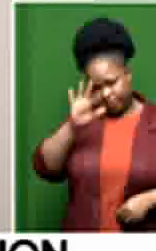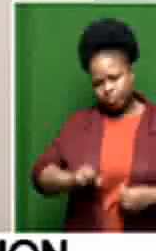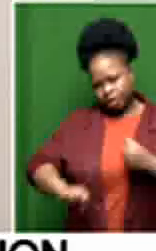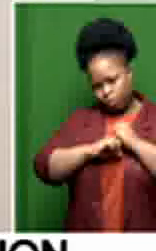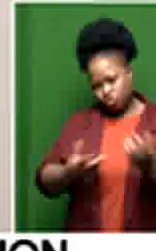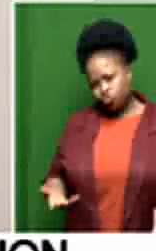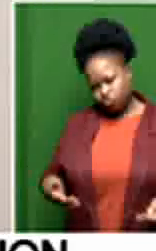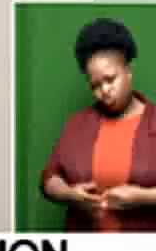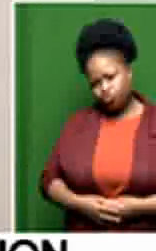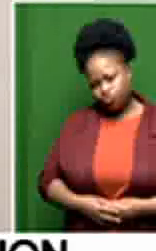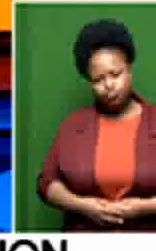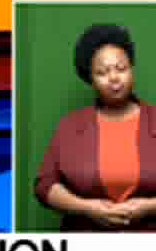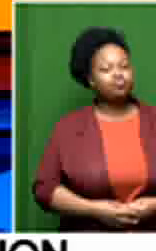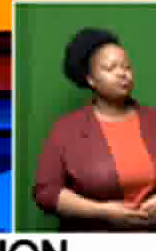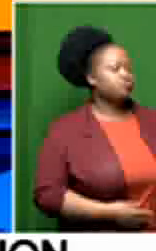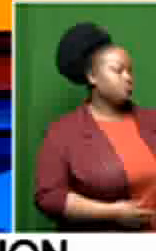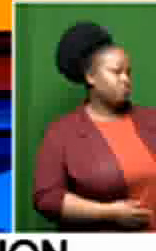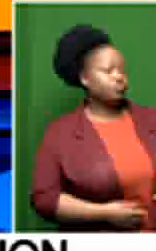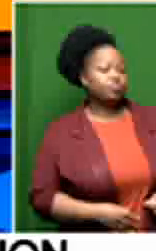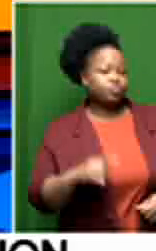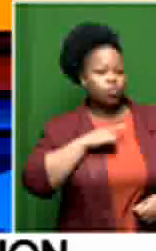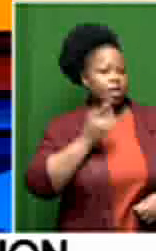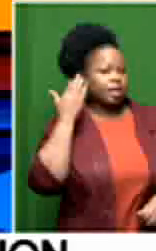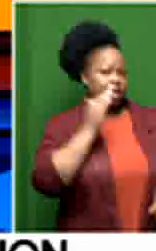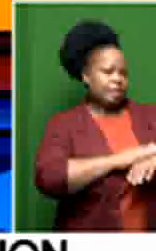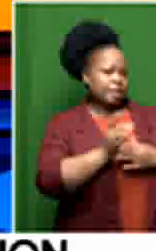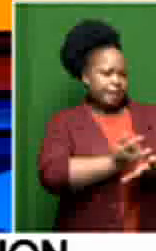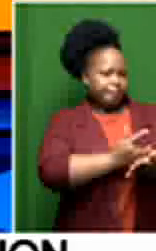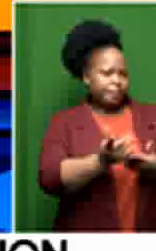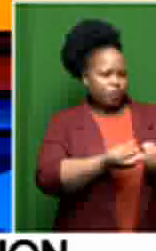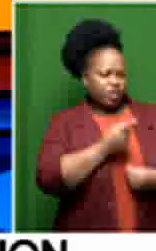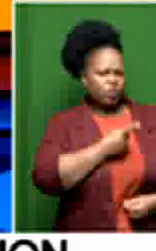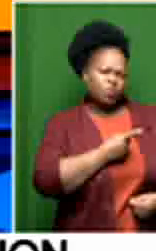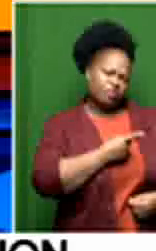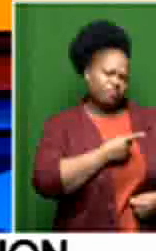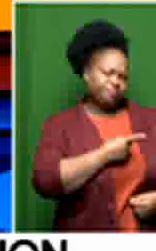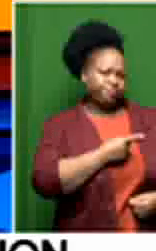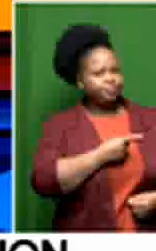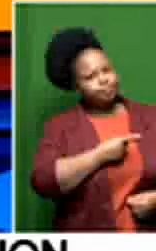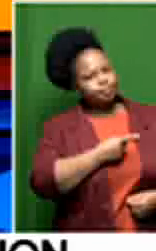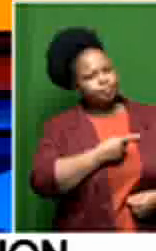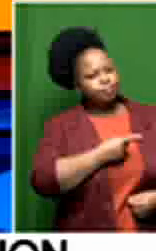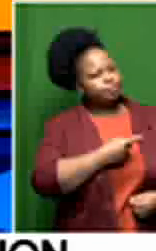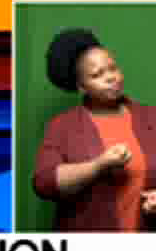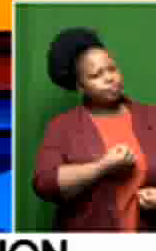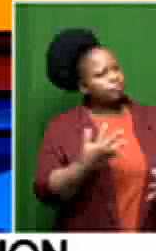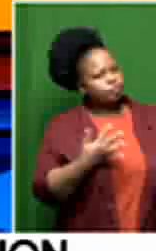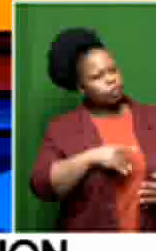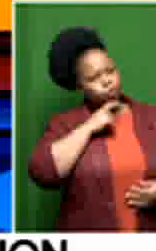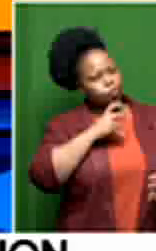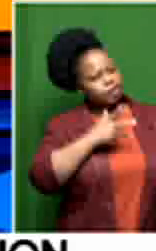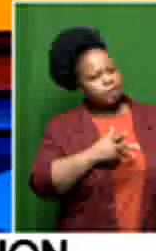to support one. Yeah, most definitely. I mean, the last time we chatted to you on this show, Hlumelo, how many